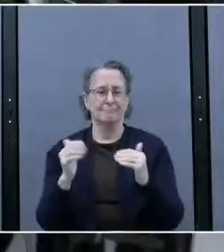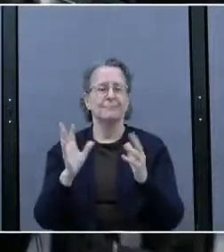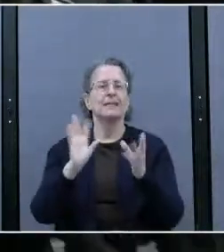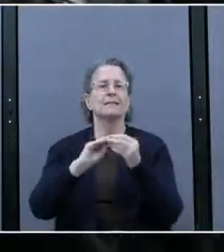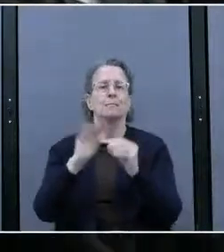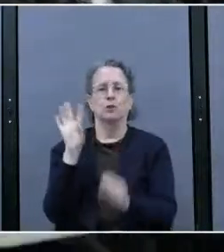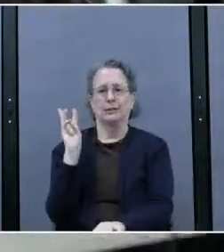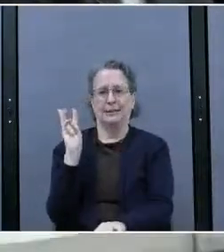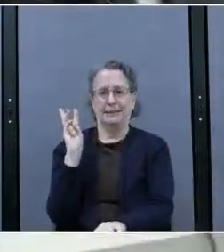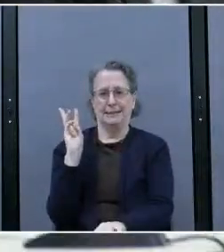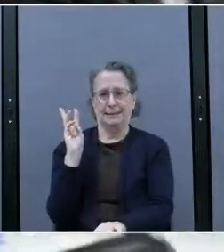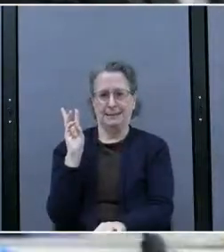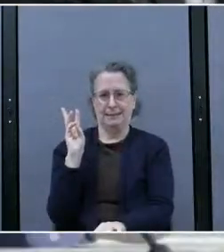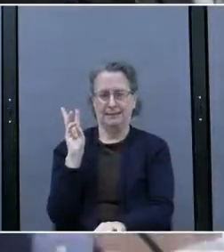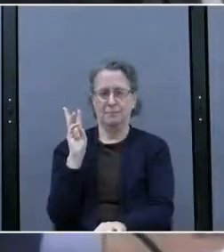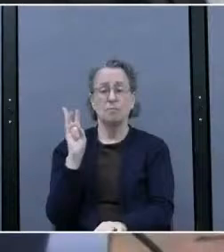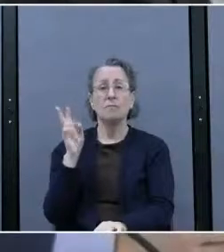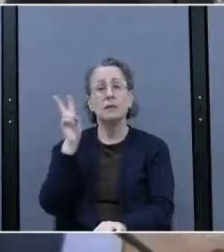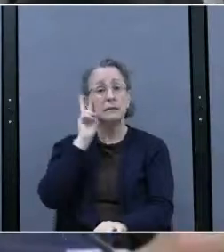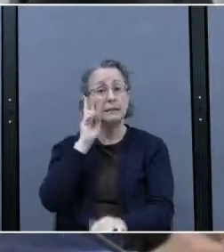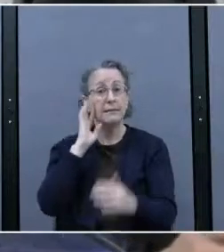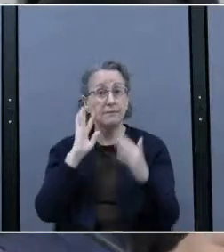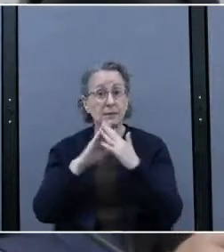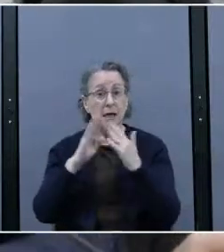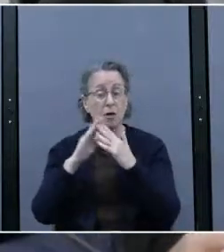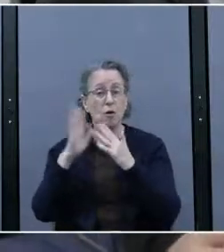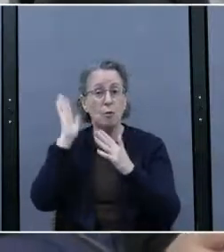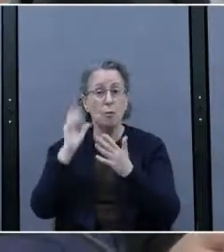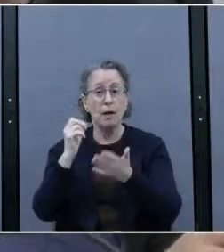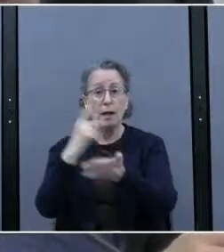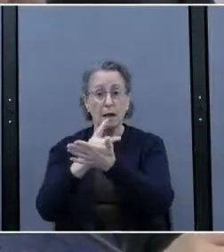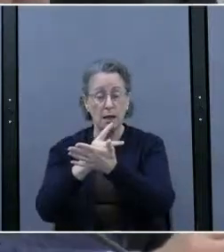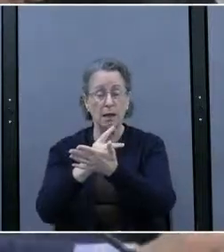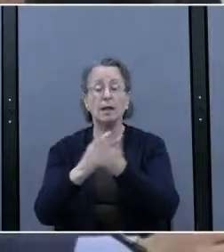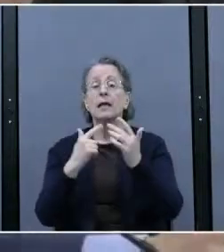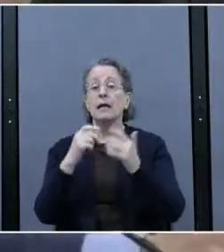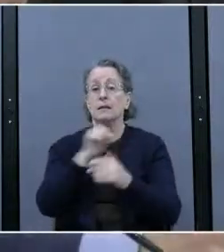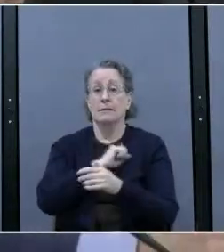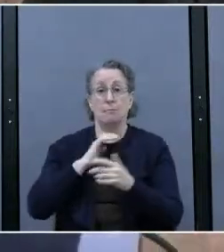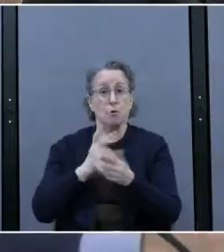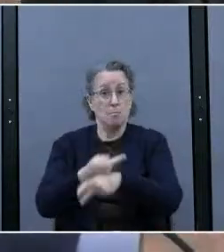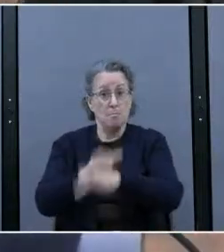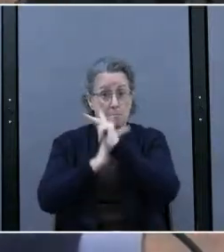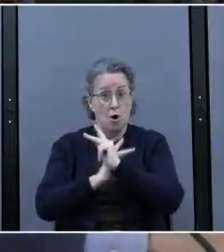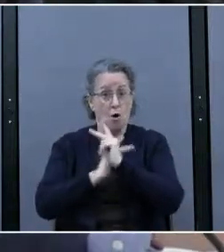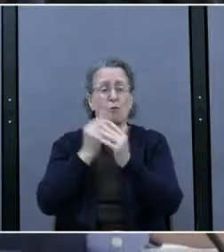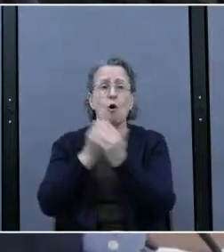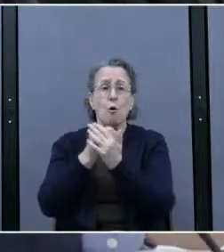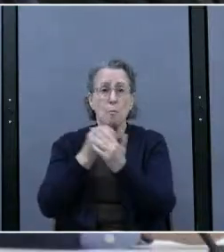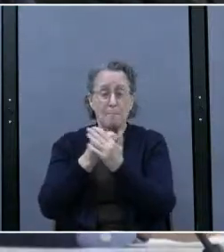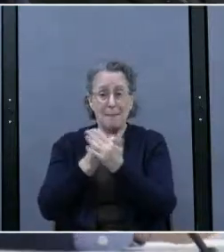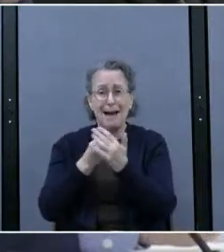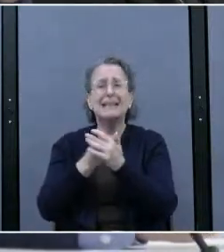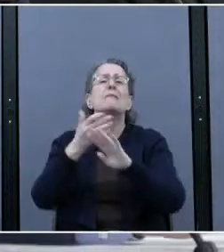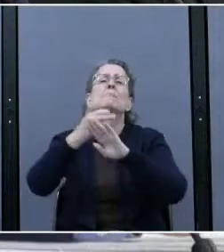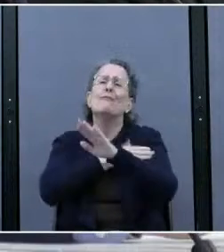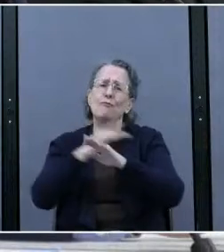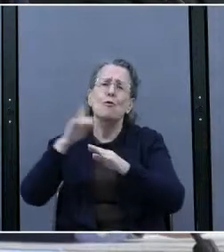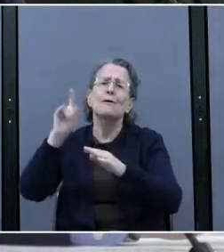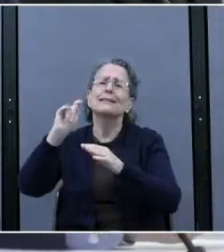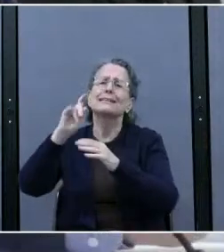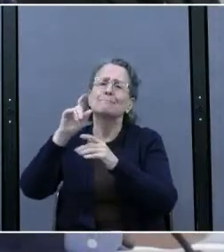6, to see if the town will authorize its select board to borrow money in anticipation of taxes, grants, and other